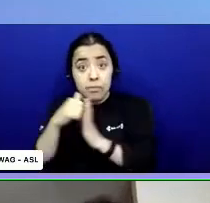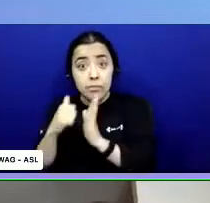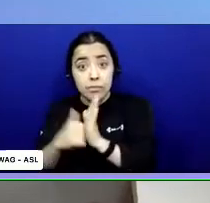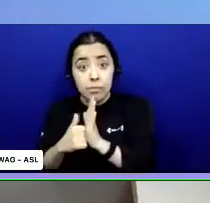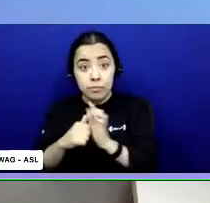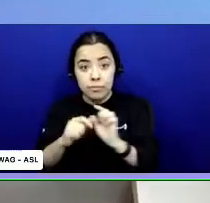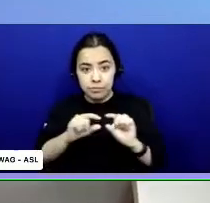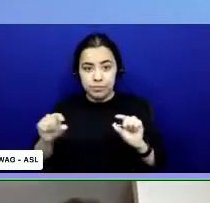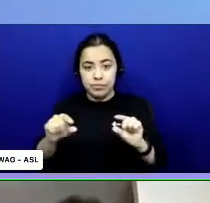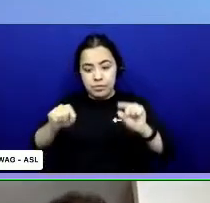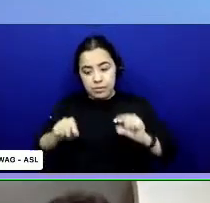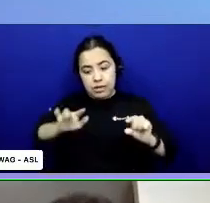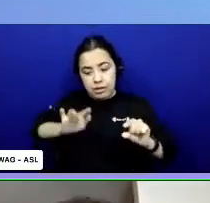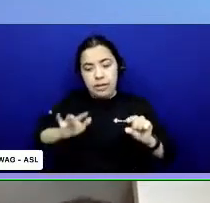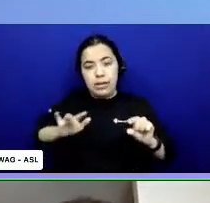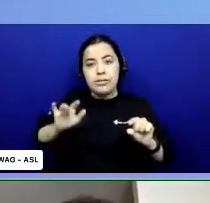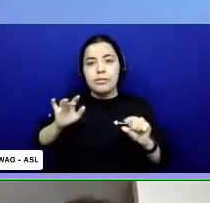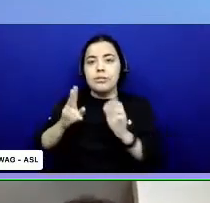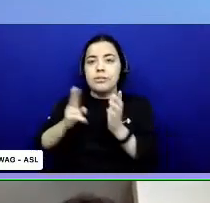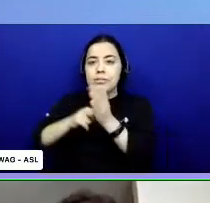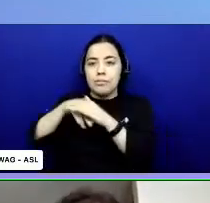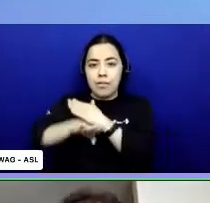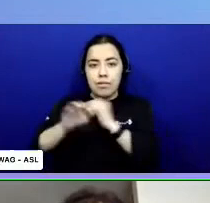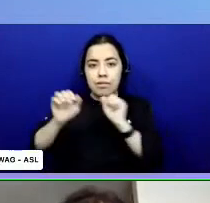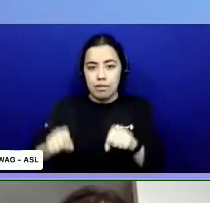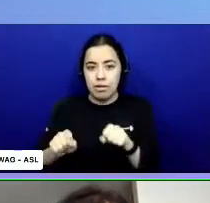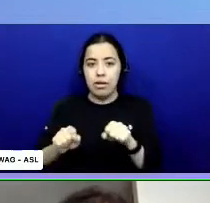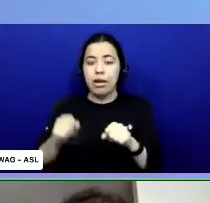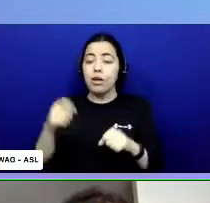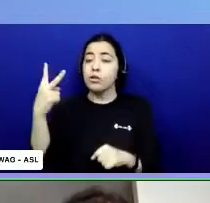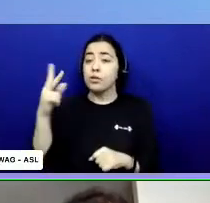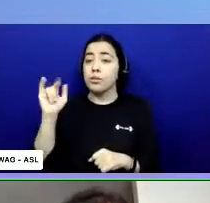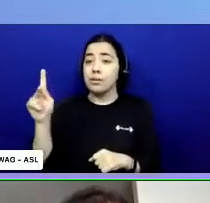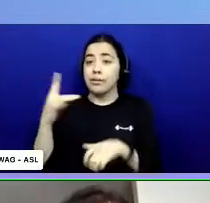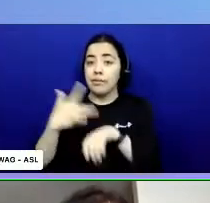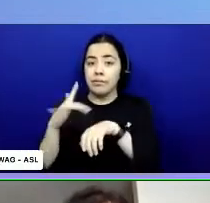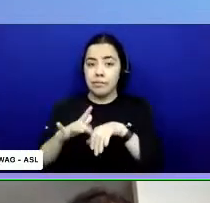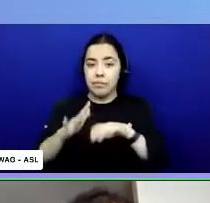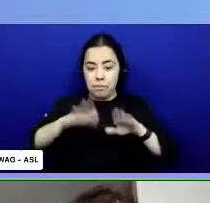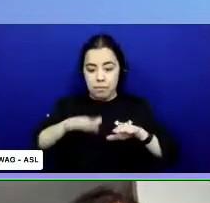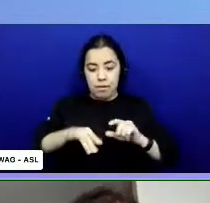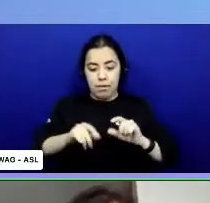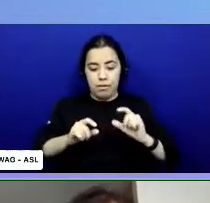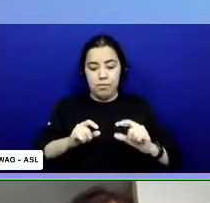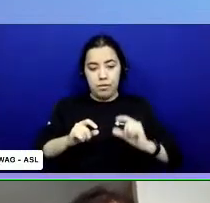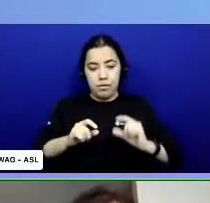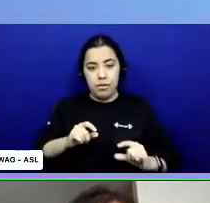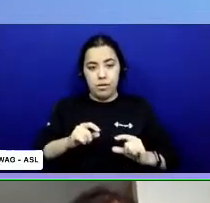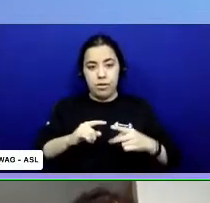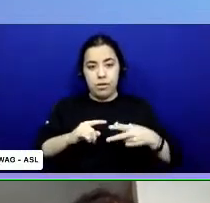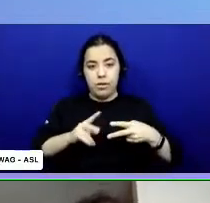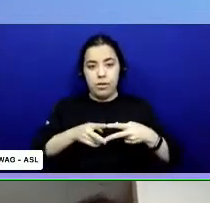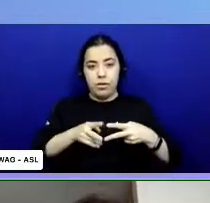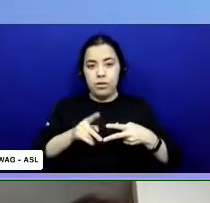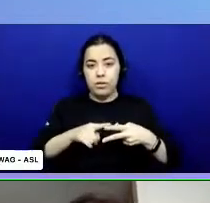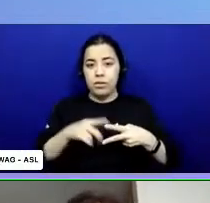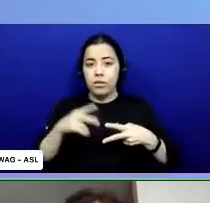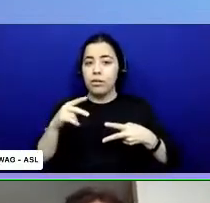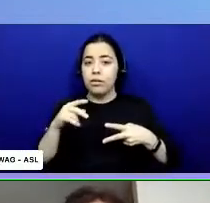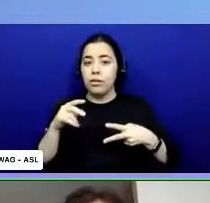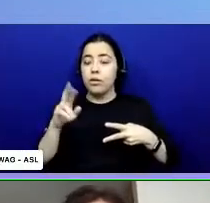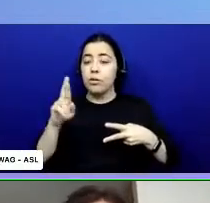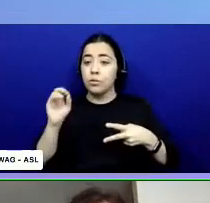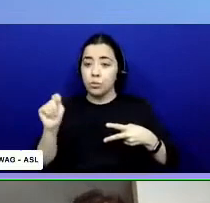a sign-in text box. And then the two links at the bottom for sign in using root user email and forgot